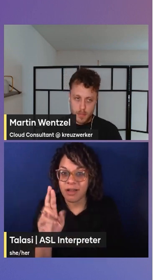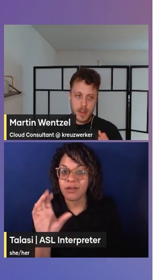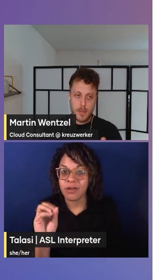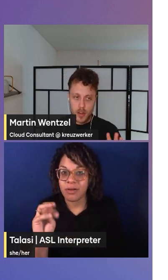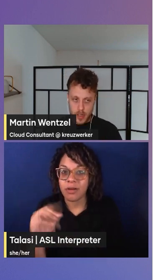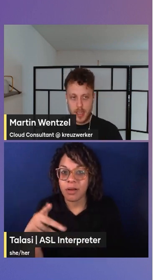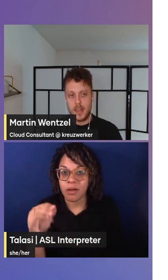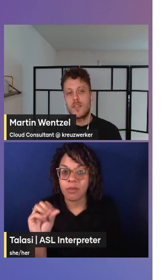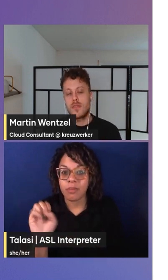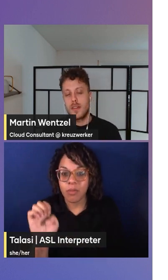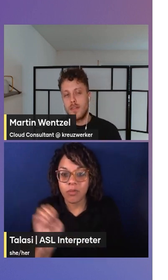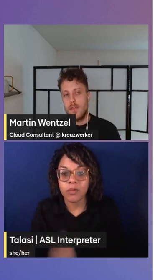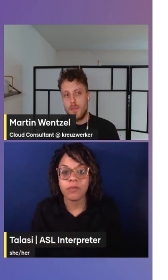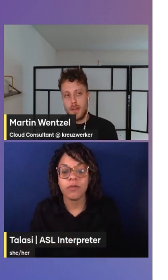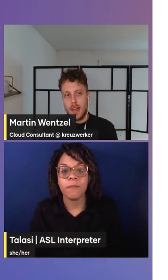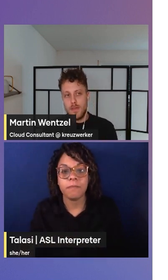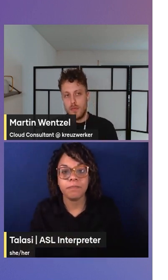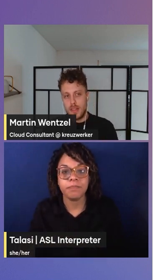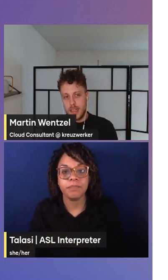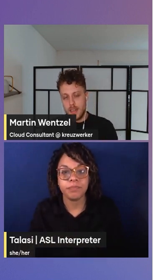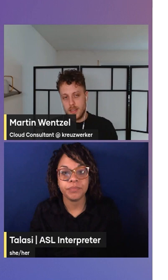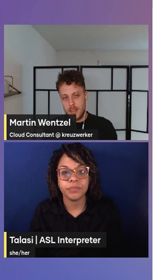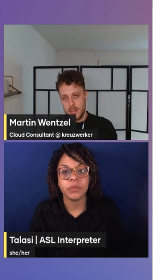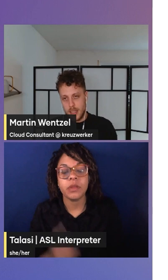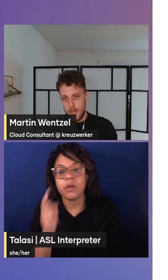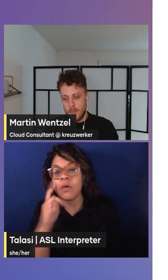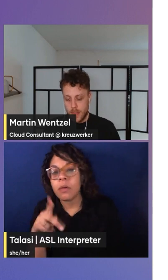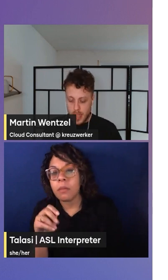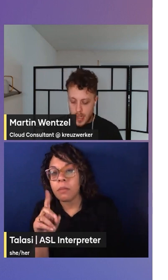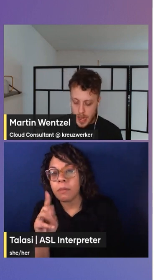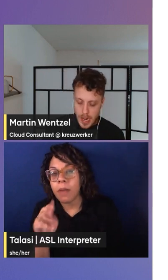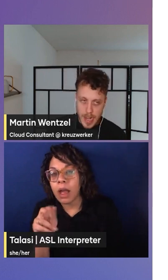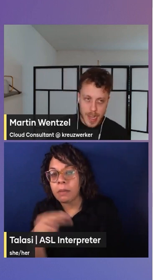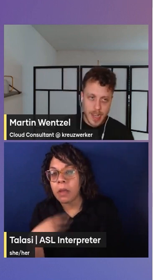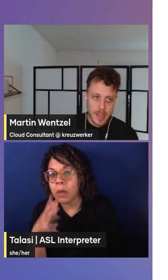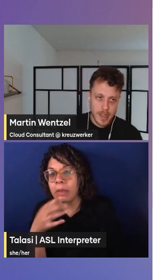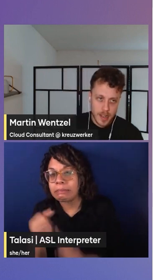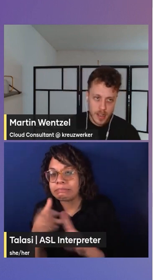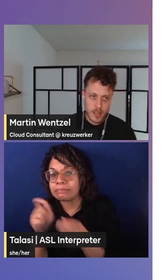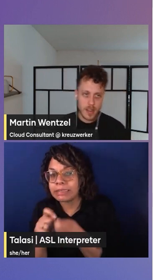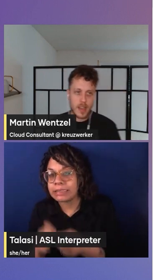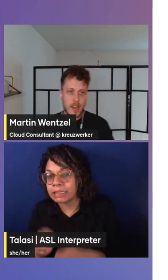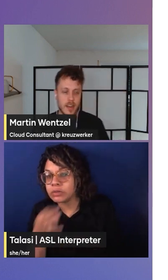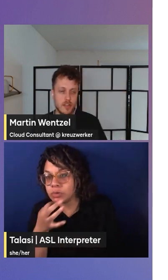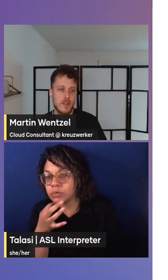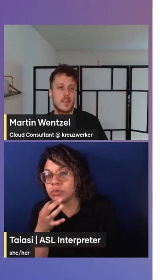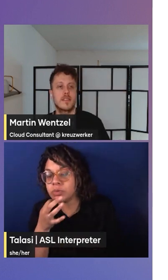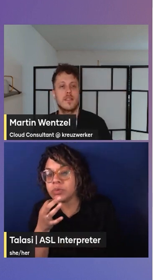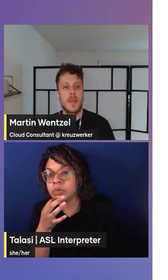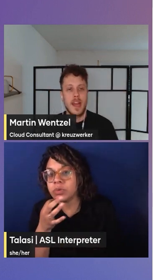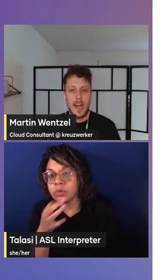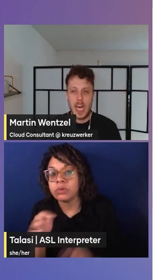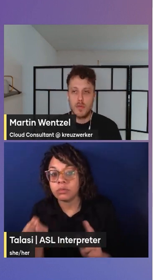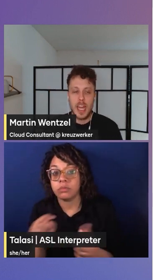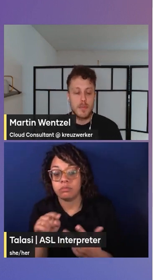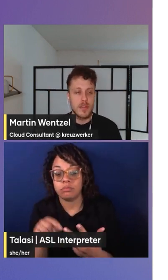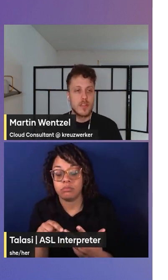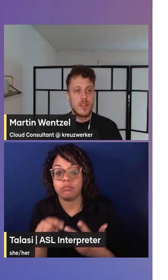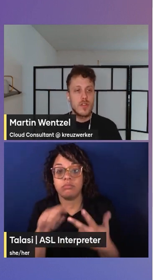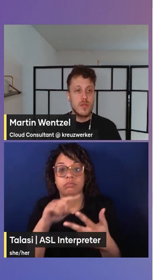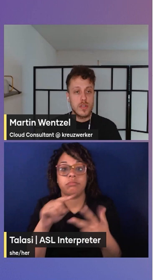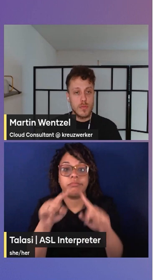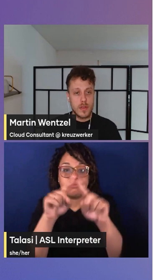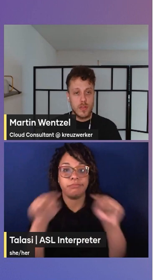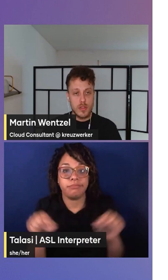For Podman, I'm going to get into a few more details in a sec. And another category is, are we